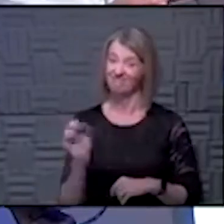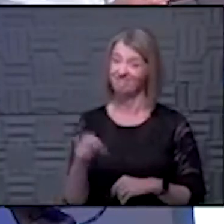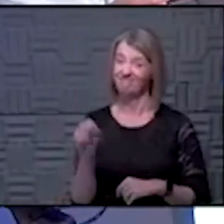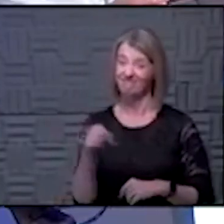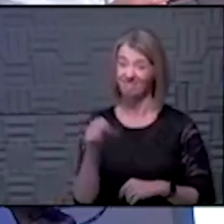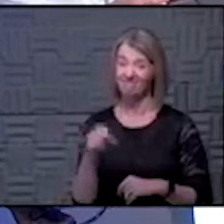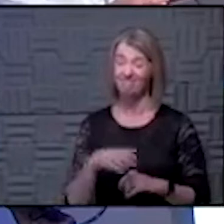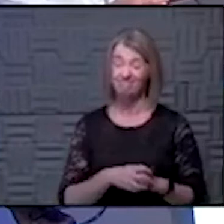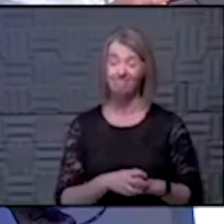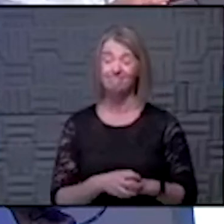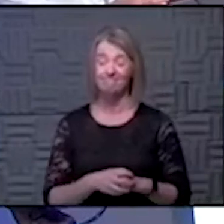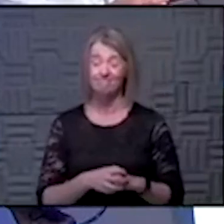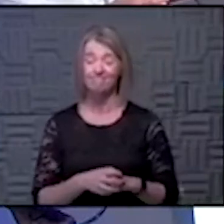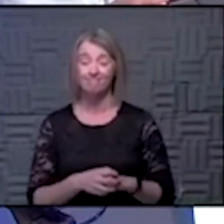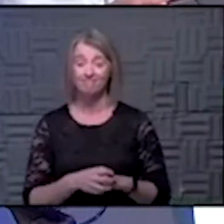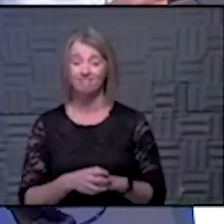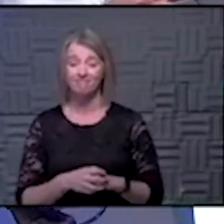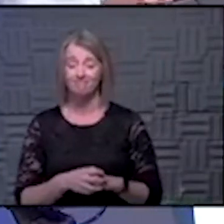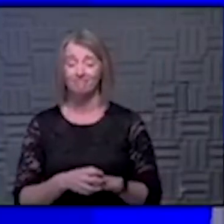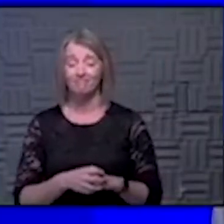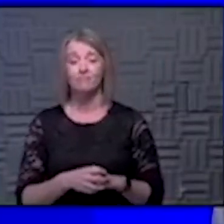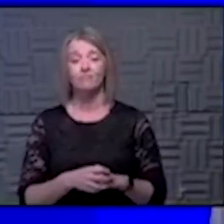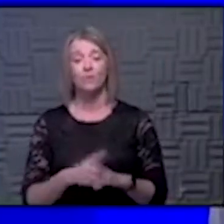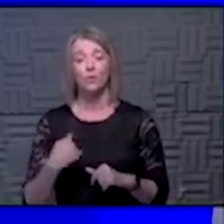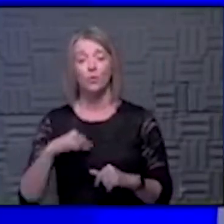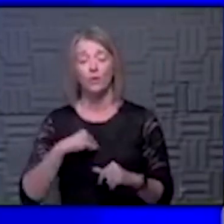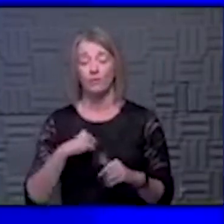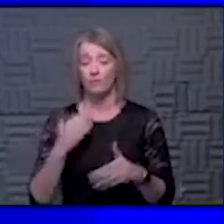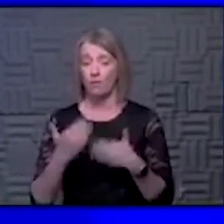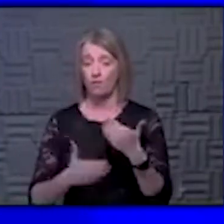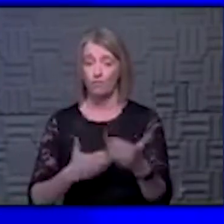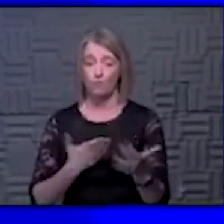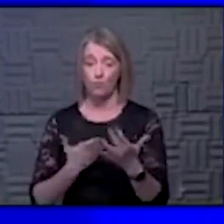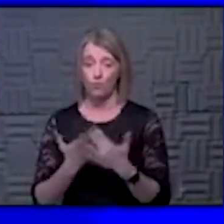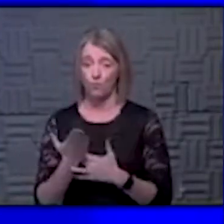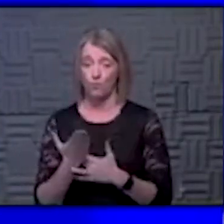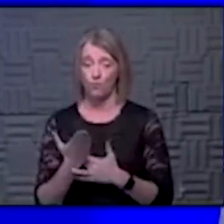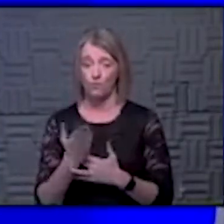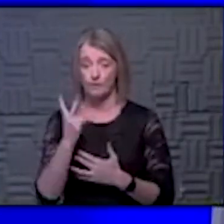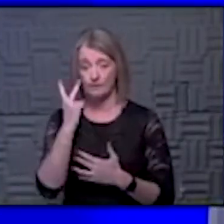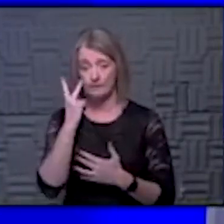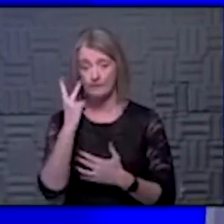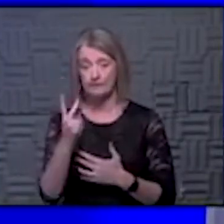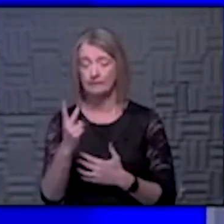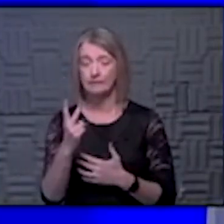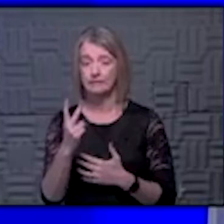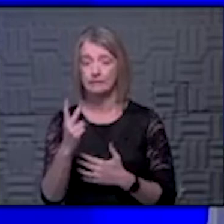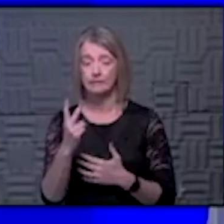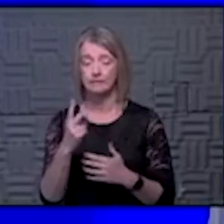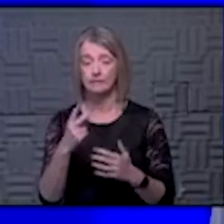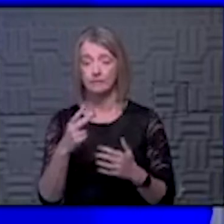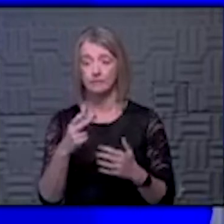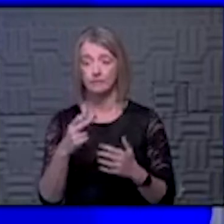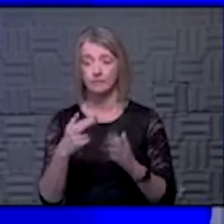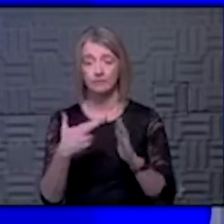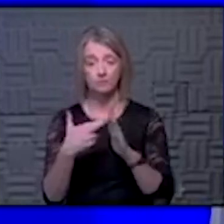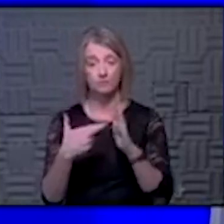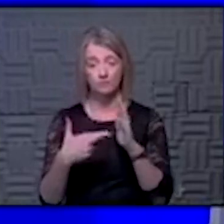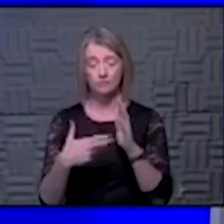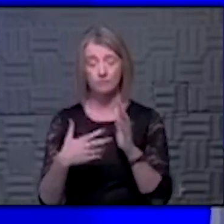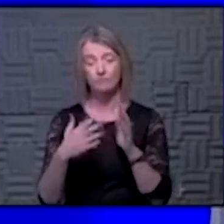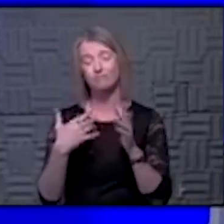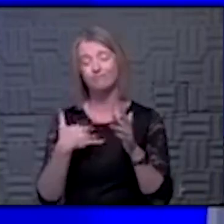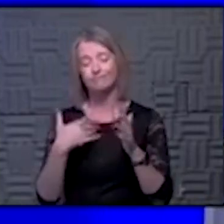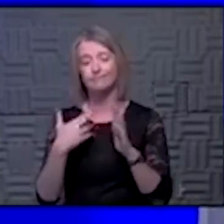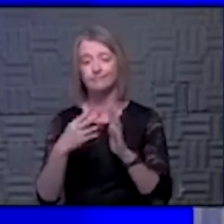Yeah, I mean, that is there. So as we've moved through this, we have seen that there's optimal public health guidance and protections